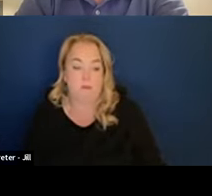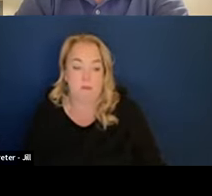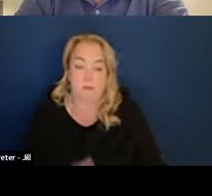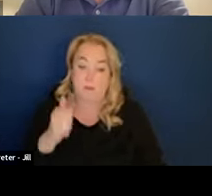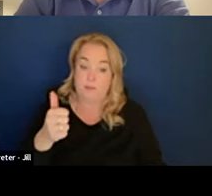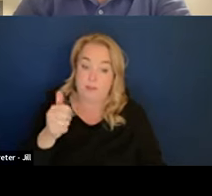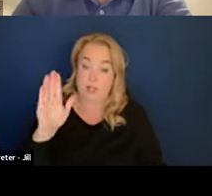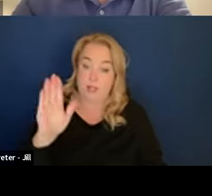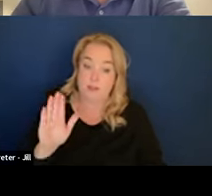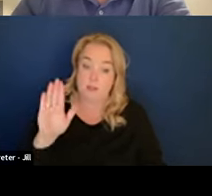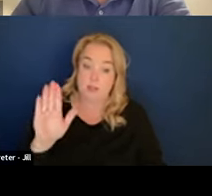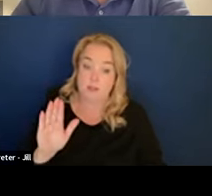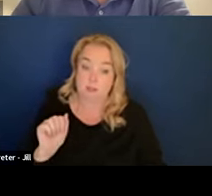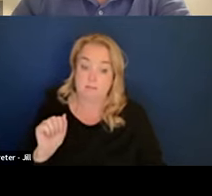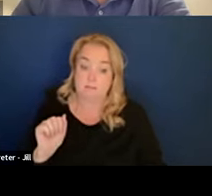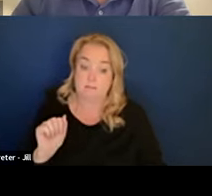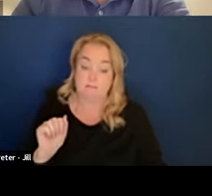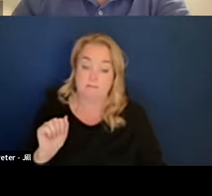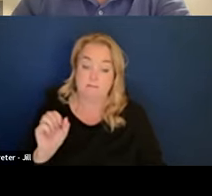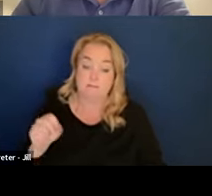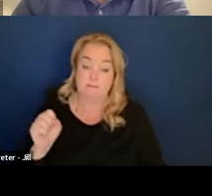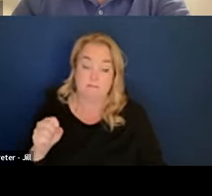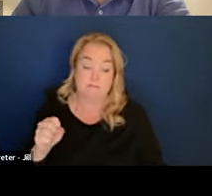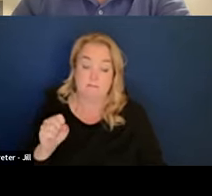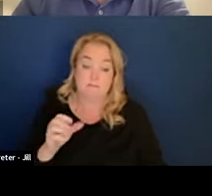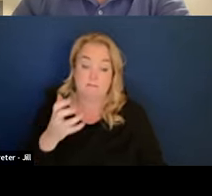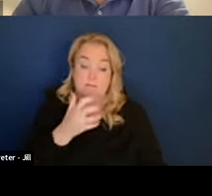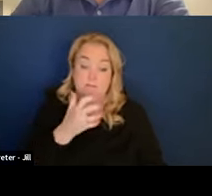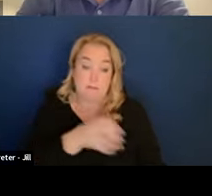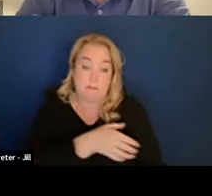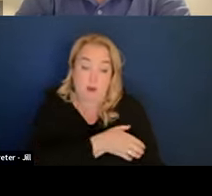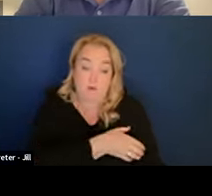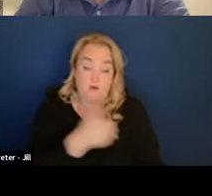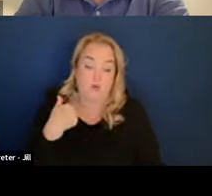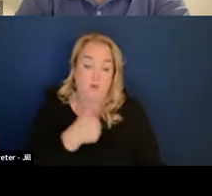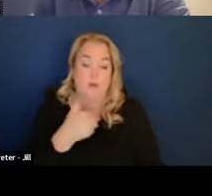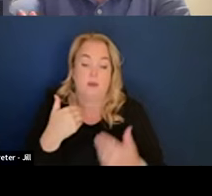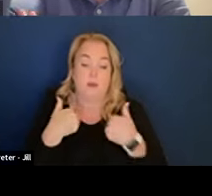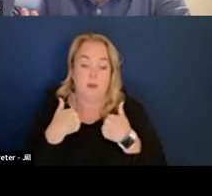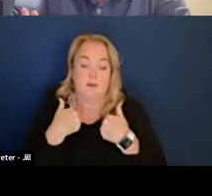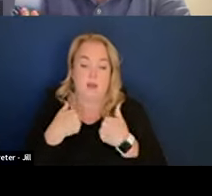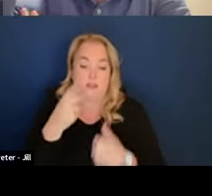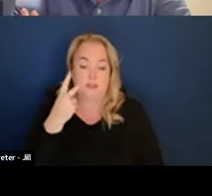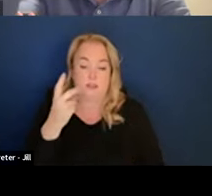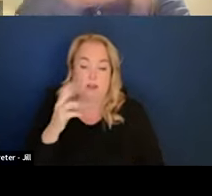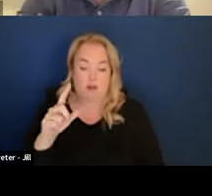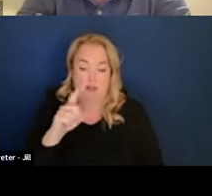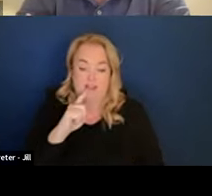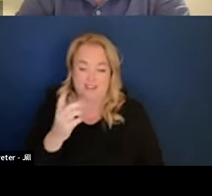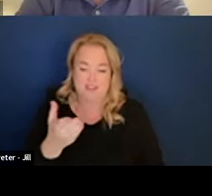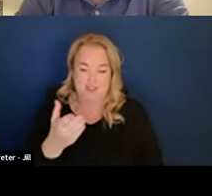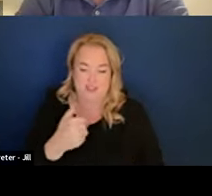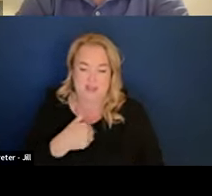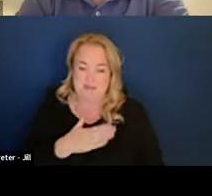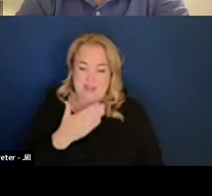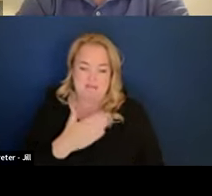Excellent. Excellent. Really, really powerful stuff. So we've got a, and I see Daryl was able to join us, which I'm